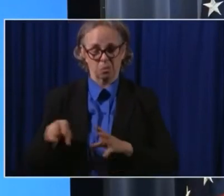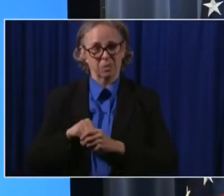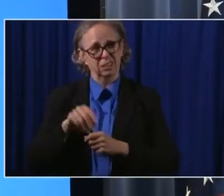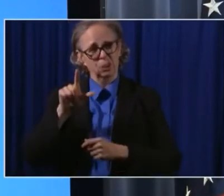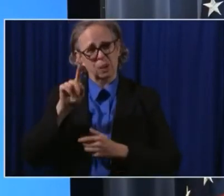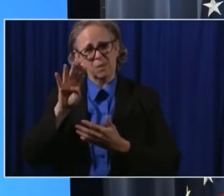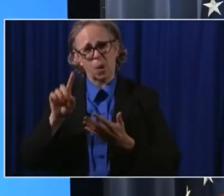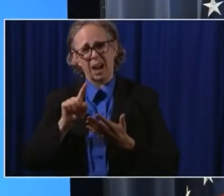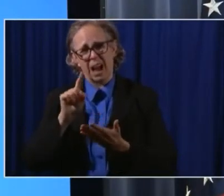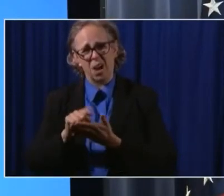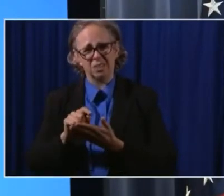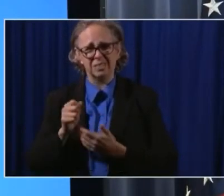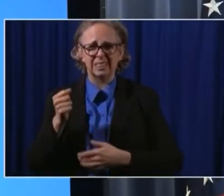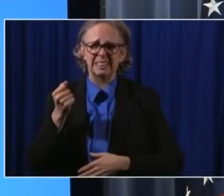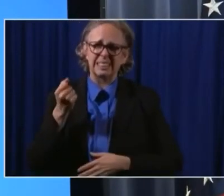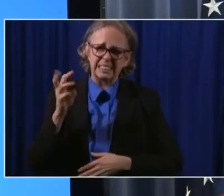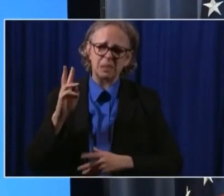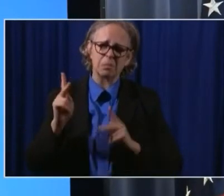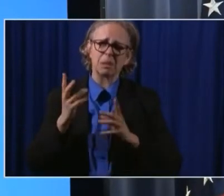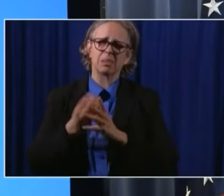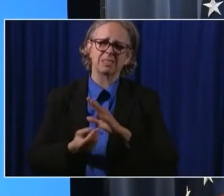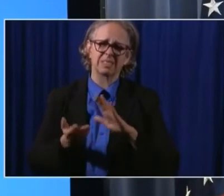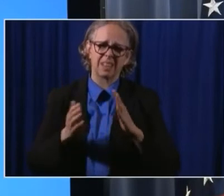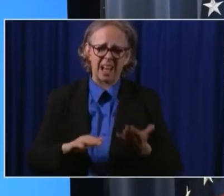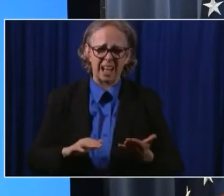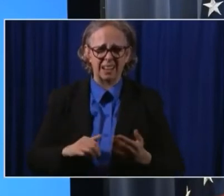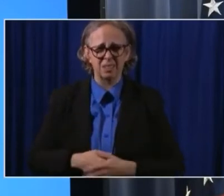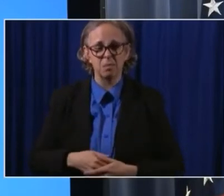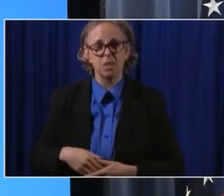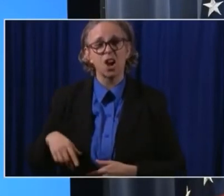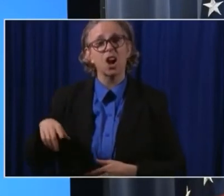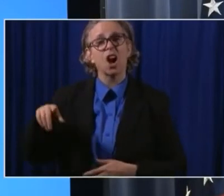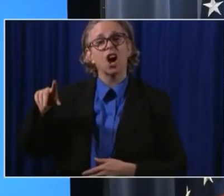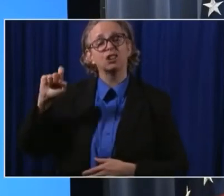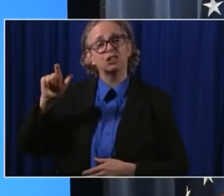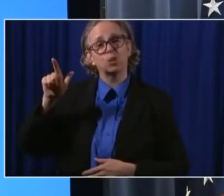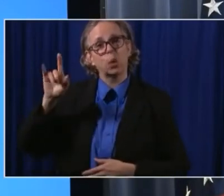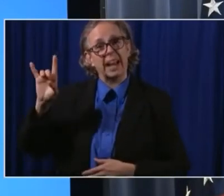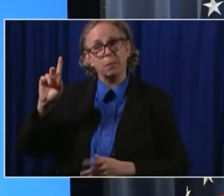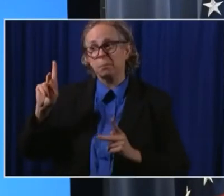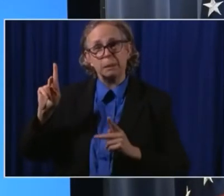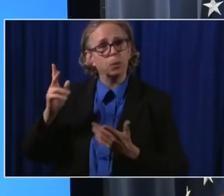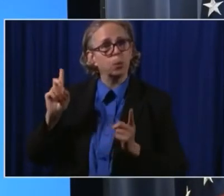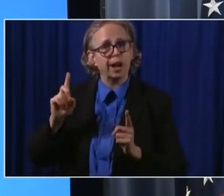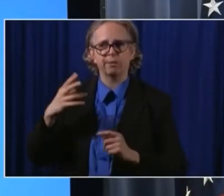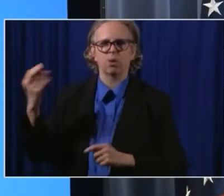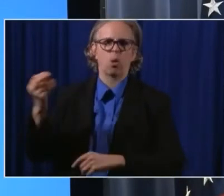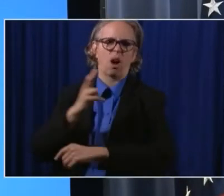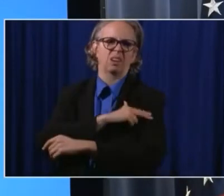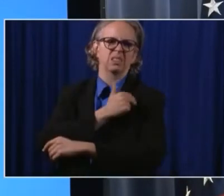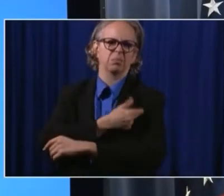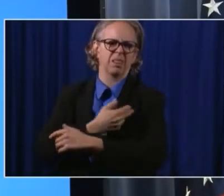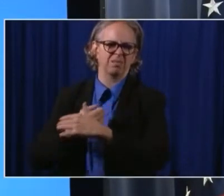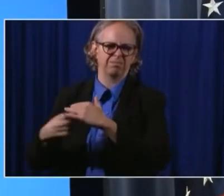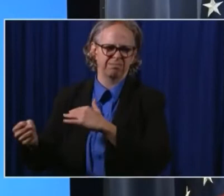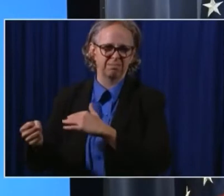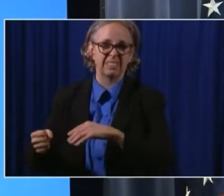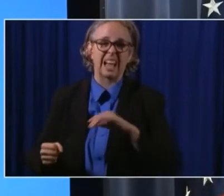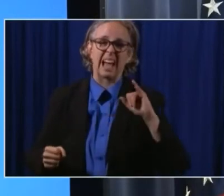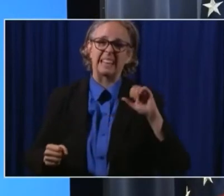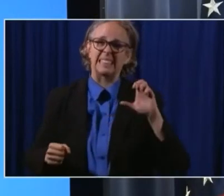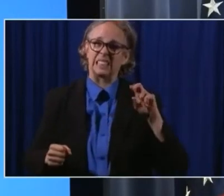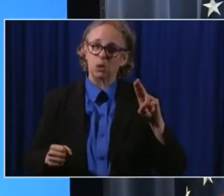We also have 128 new hospitalizations, 19 ICU admissions reported in the last